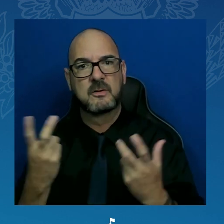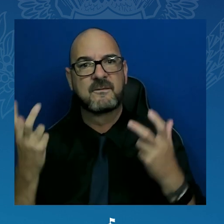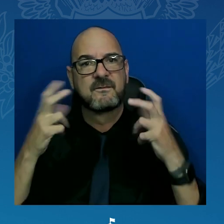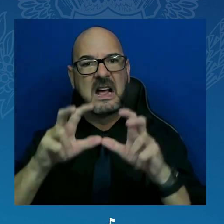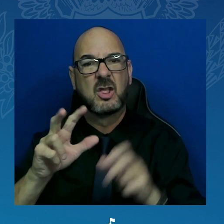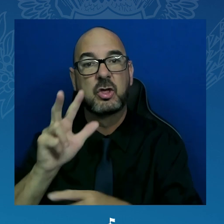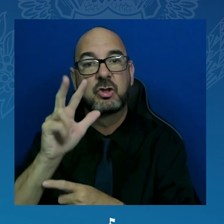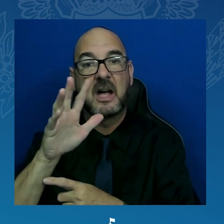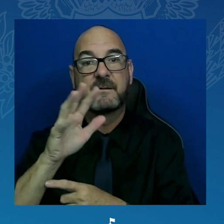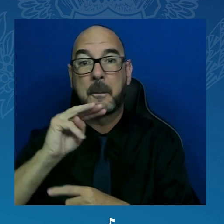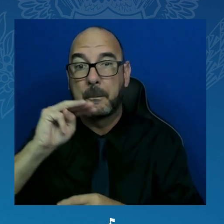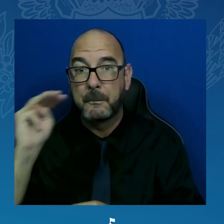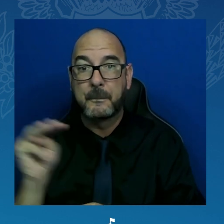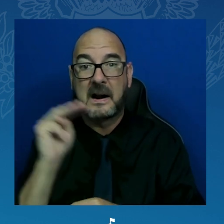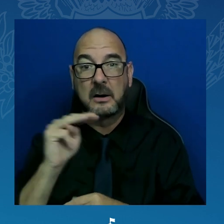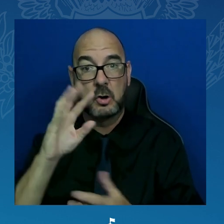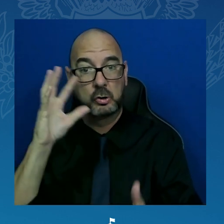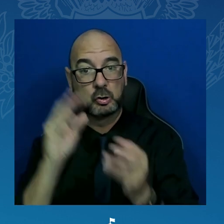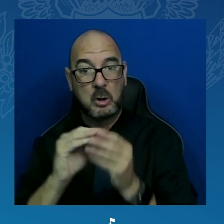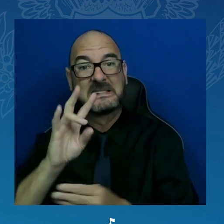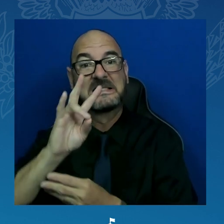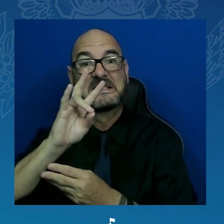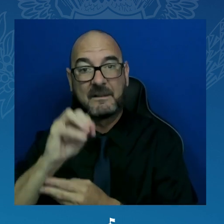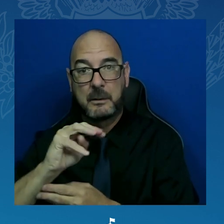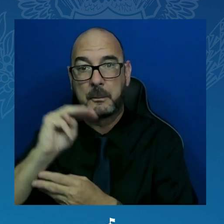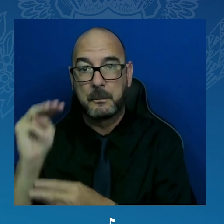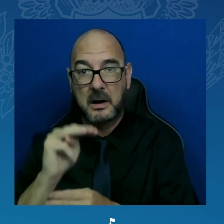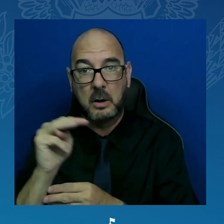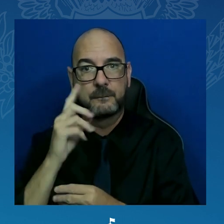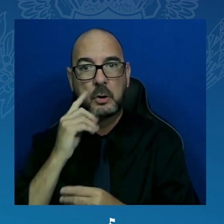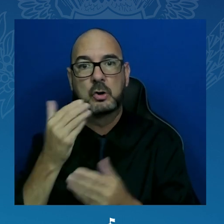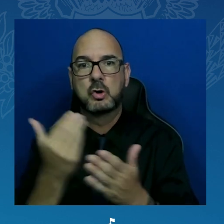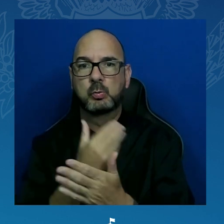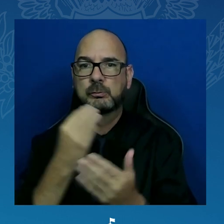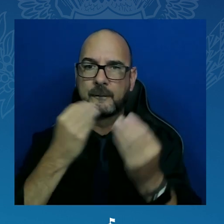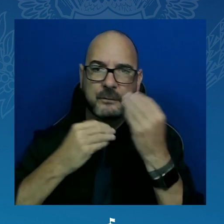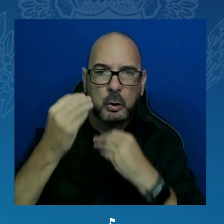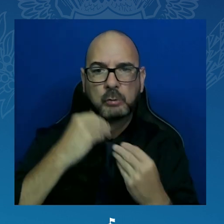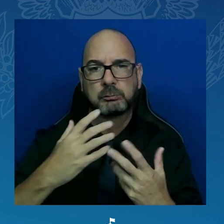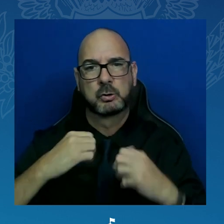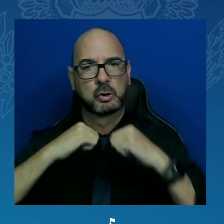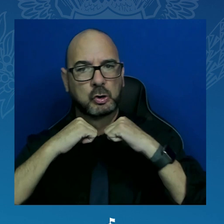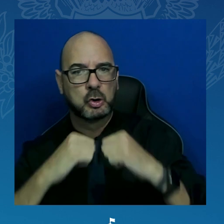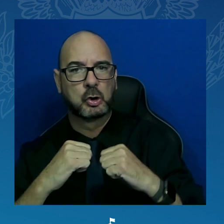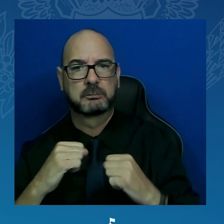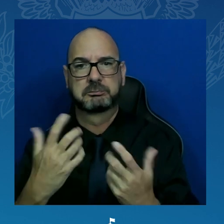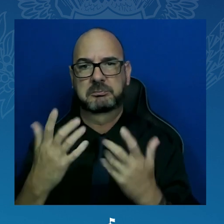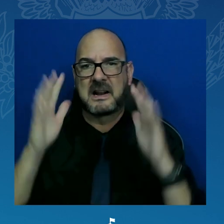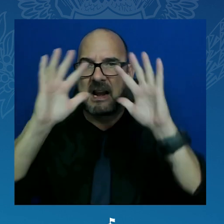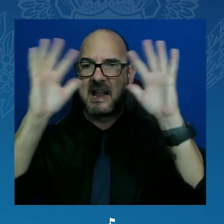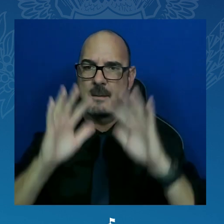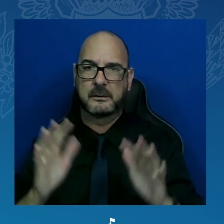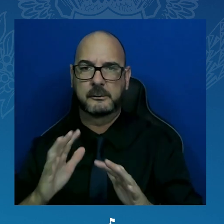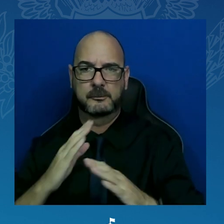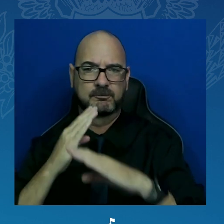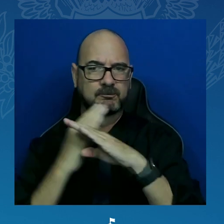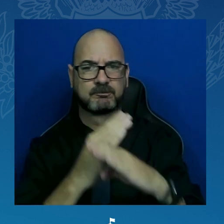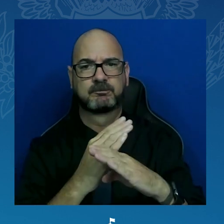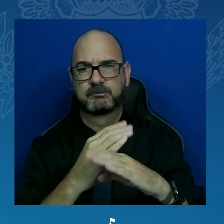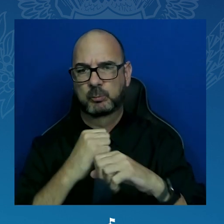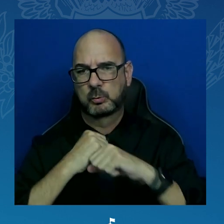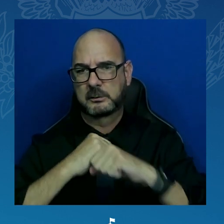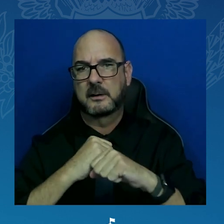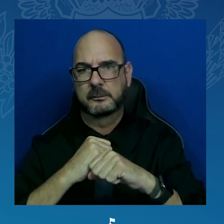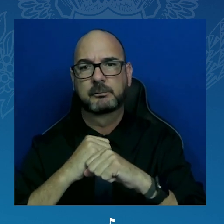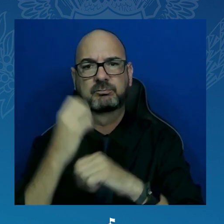million for new food security and climate resilience initiatives. And in particular, we will focus